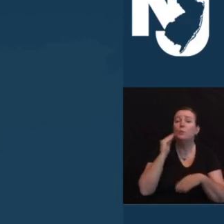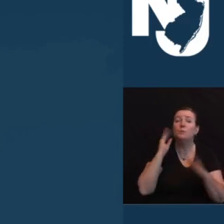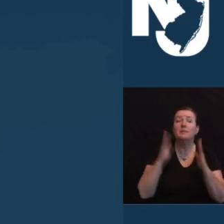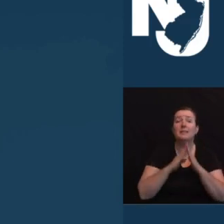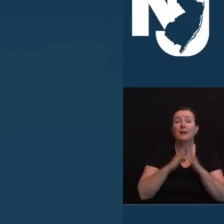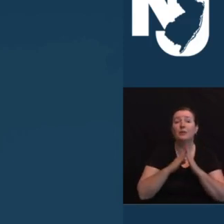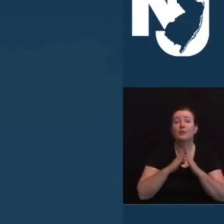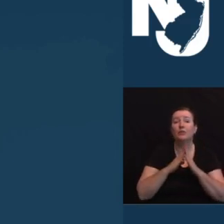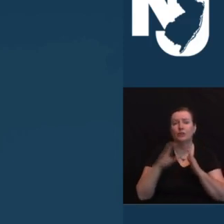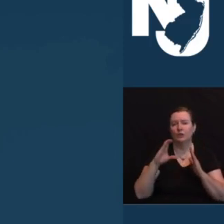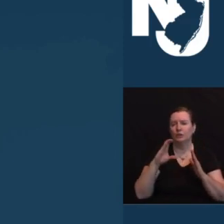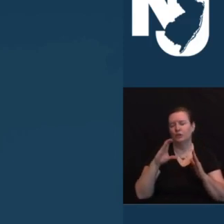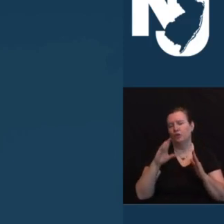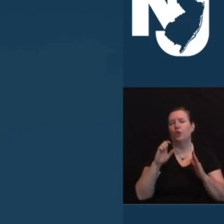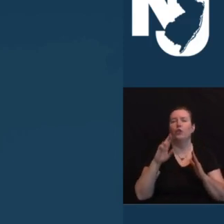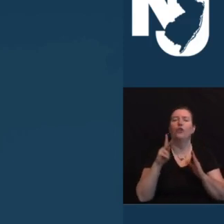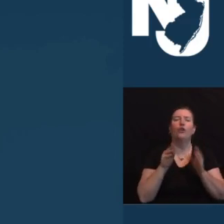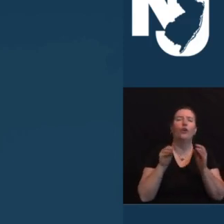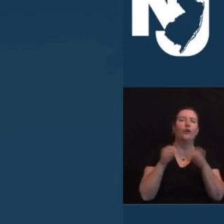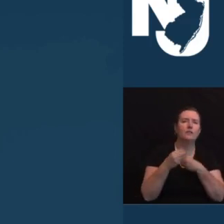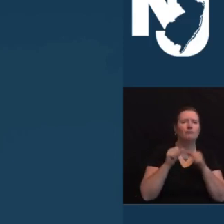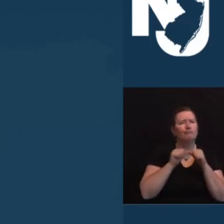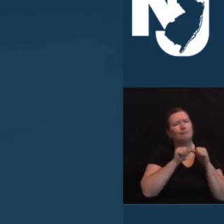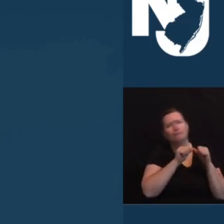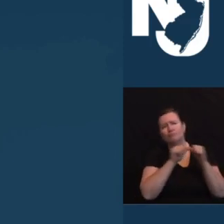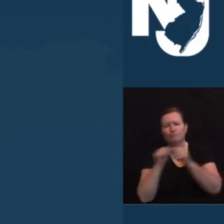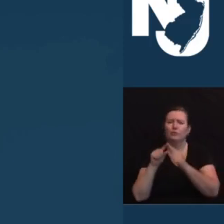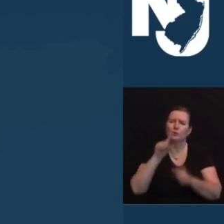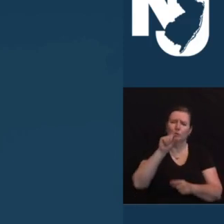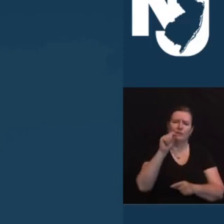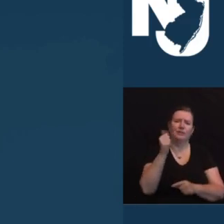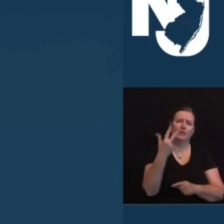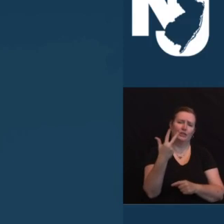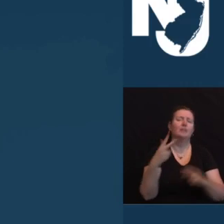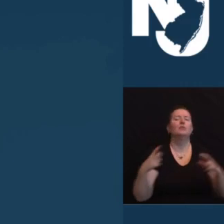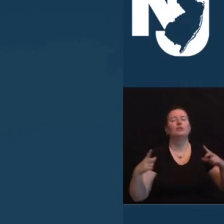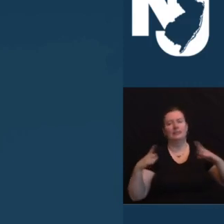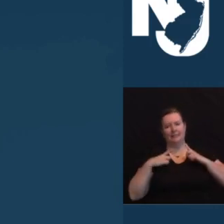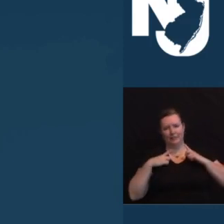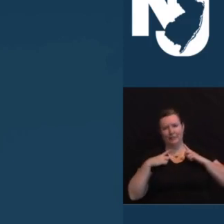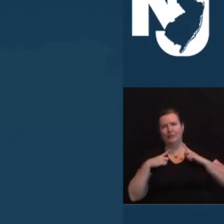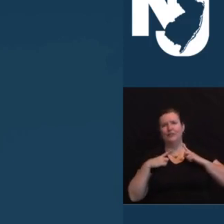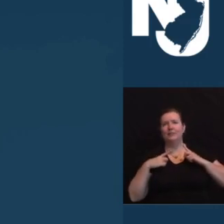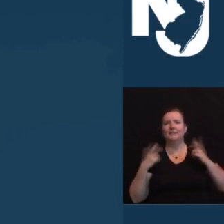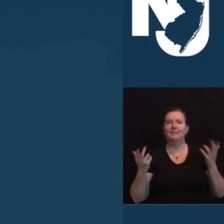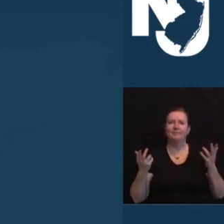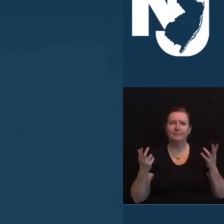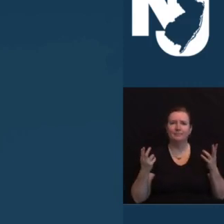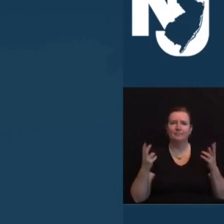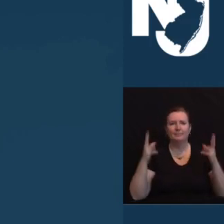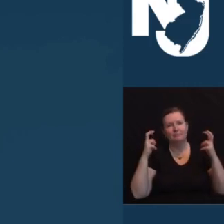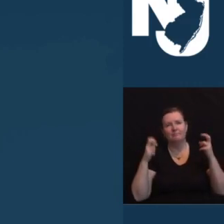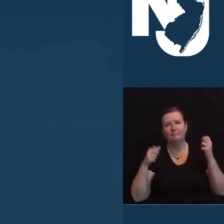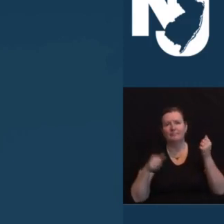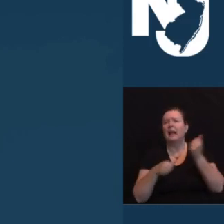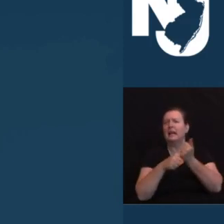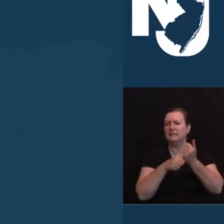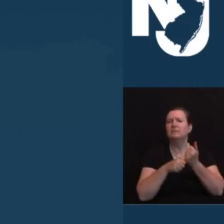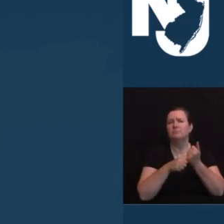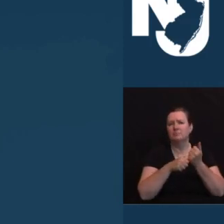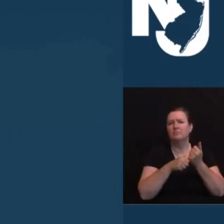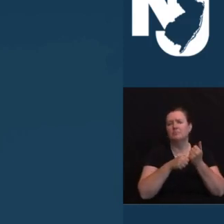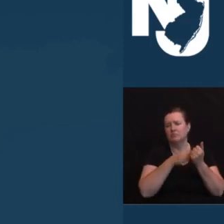there until 2013, retiring as deputy township clerk. Her husband, Milt, told me he believes her voice is